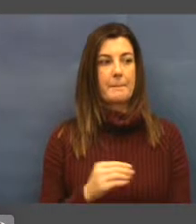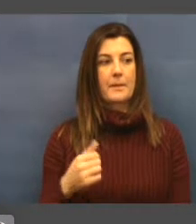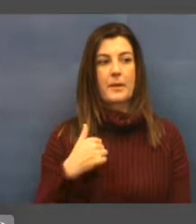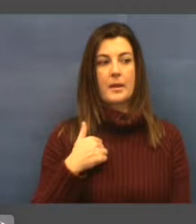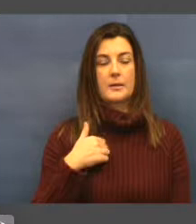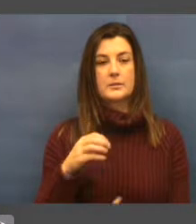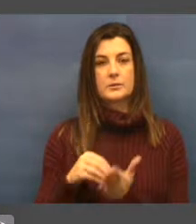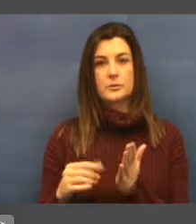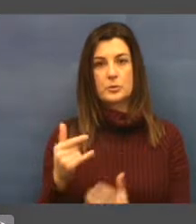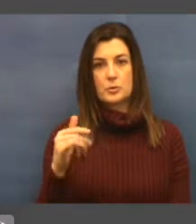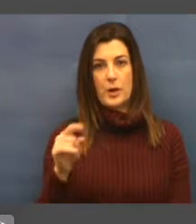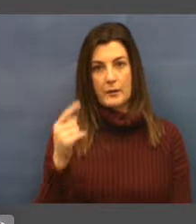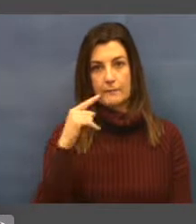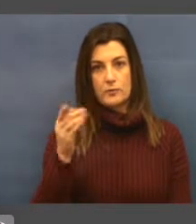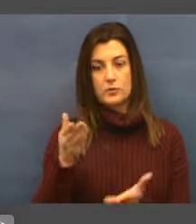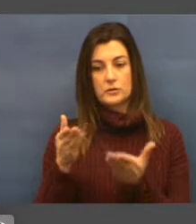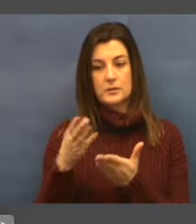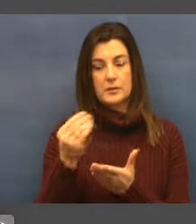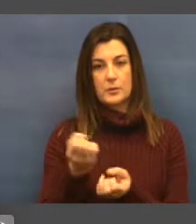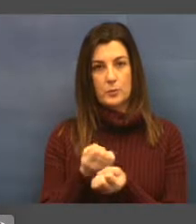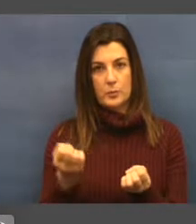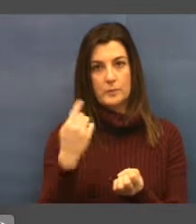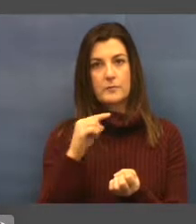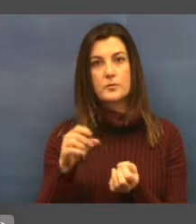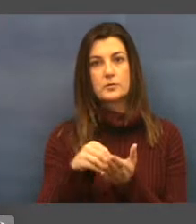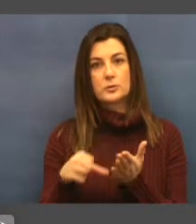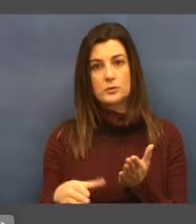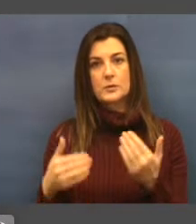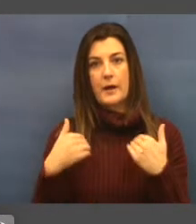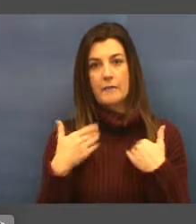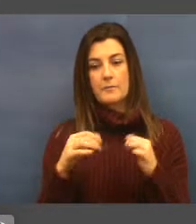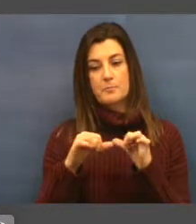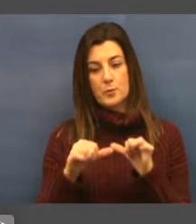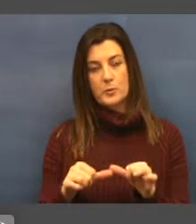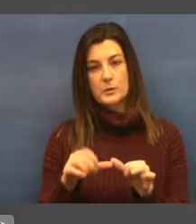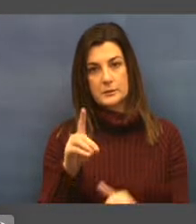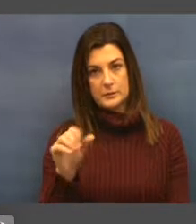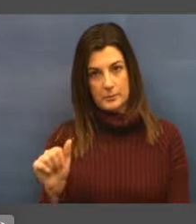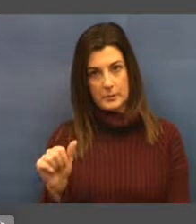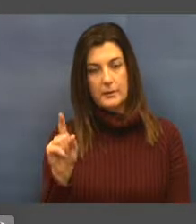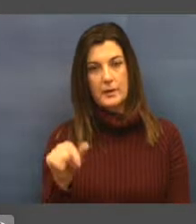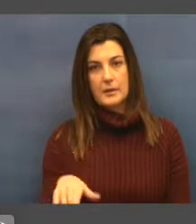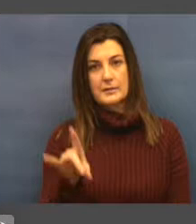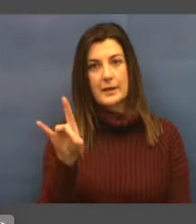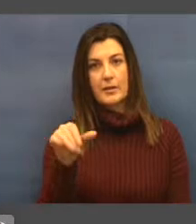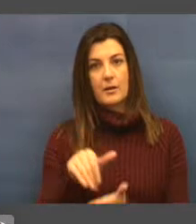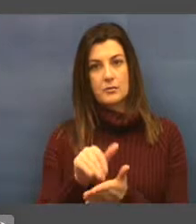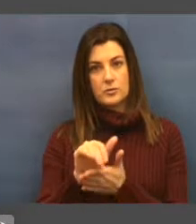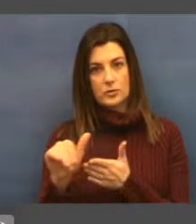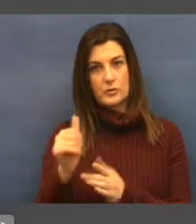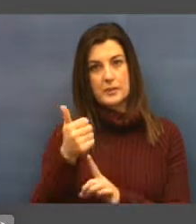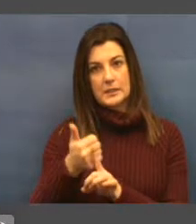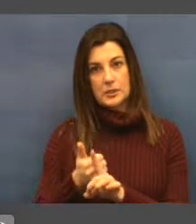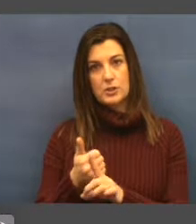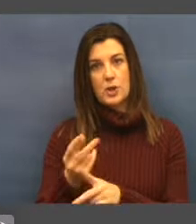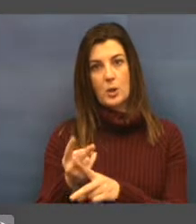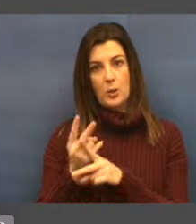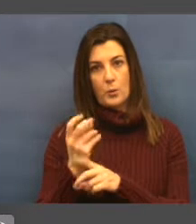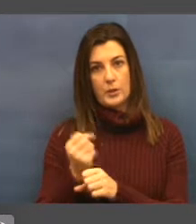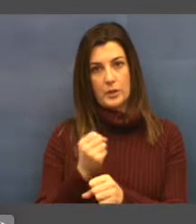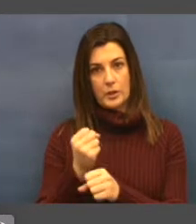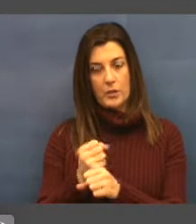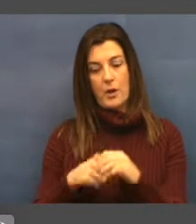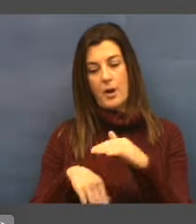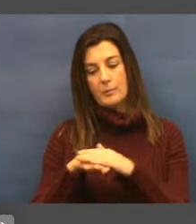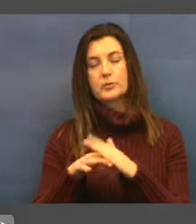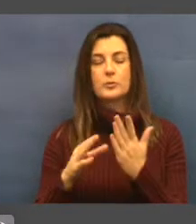Canada Student Grant for services and equipment for students with permanent disabilities, that's $8,000 per loan year, or